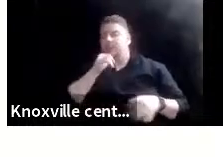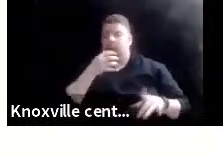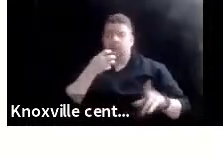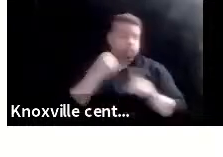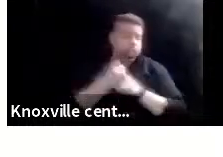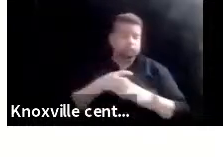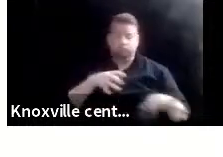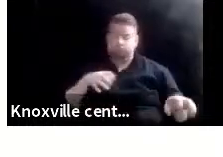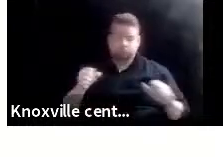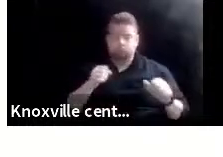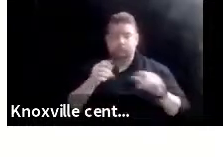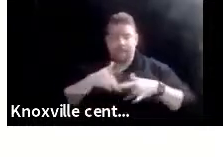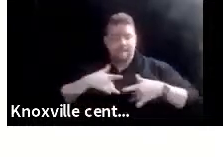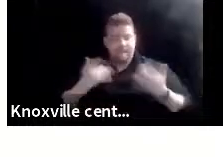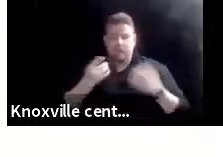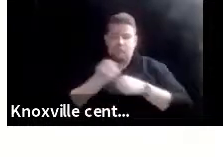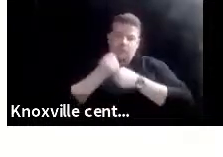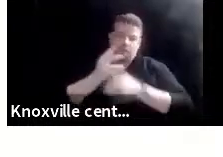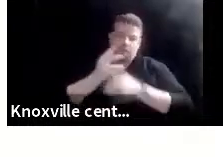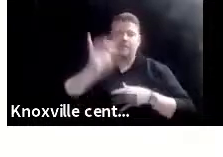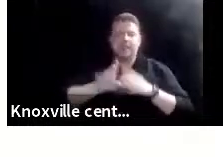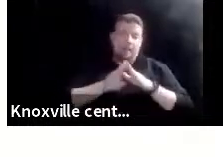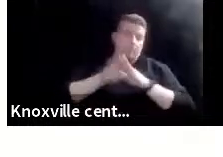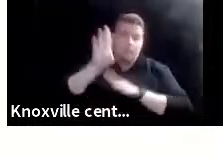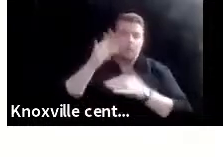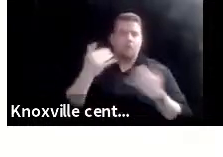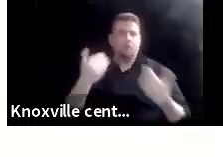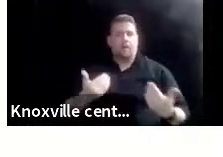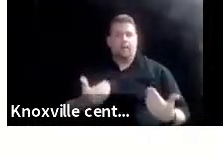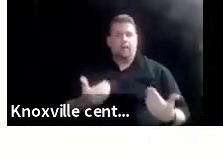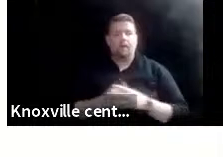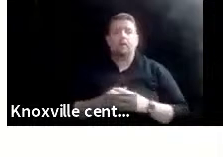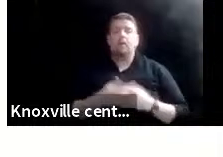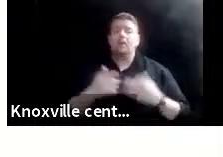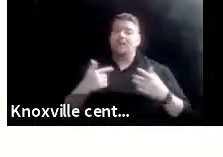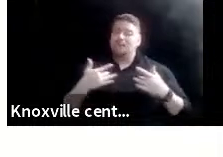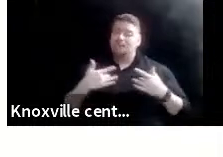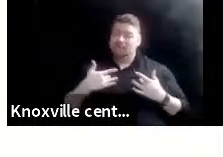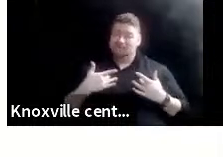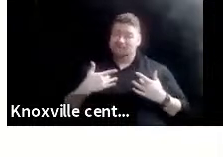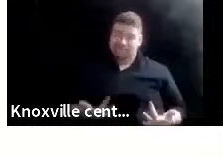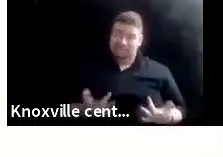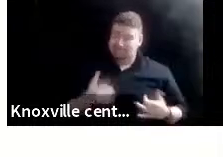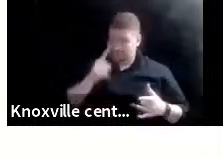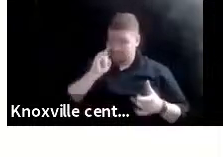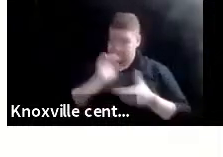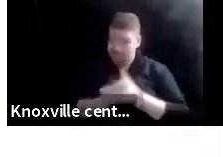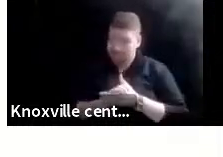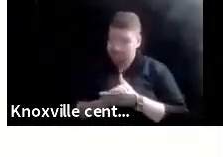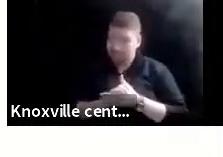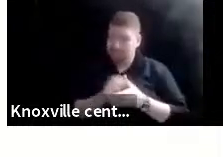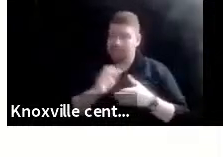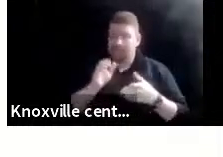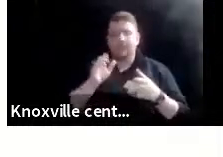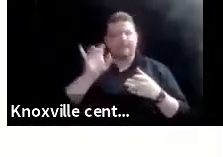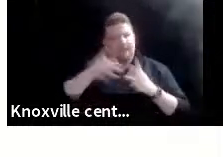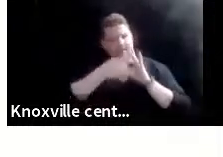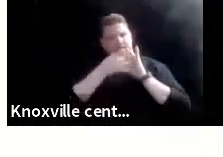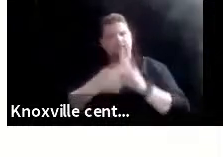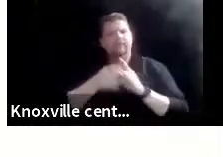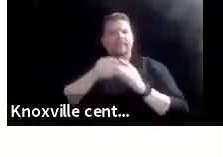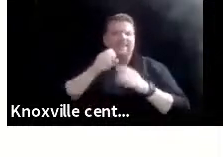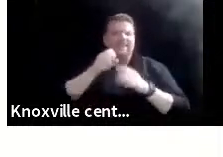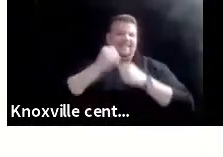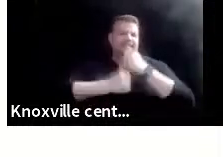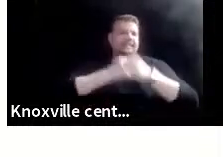could have caused this spike right now. What we're more inclined to believe is that it has to do with seasonal